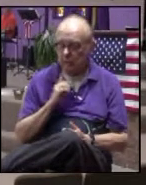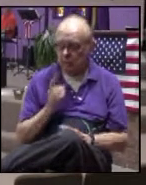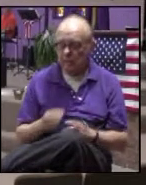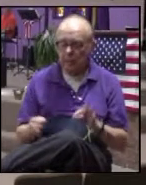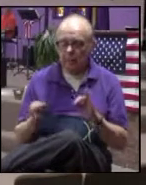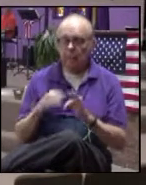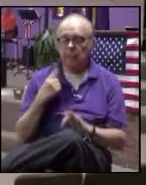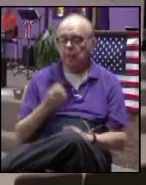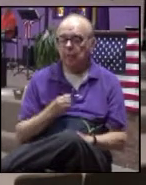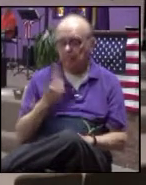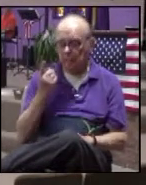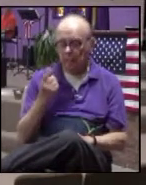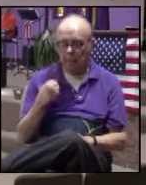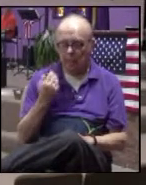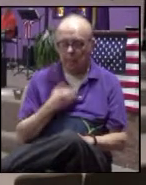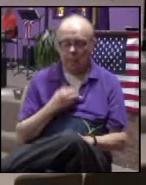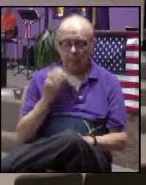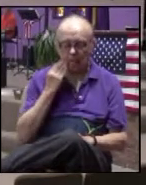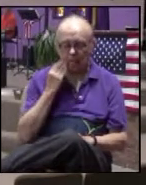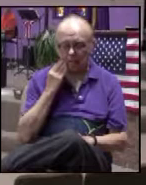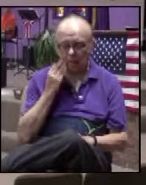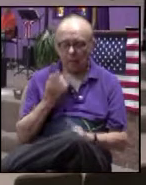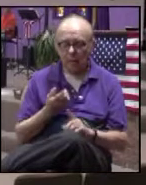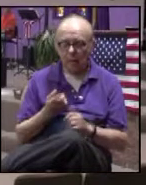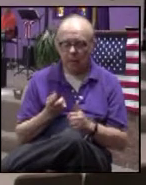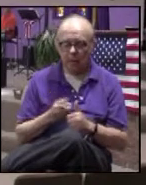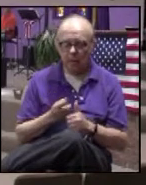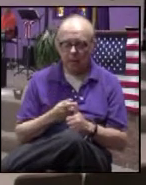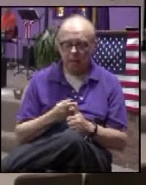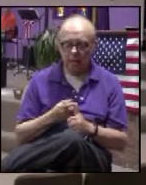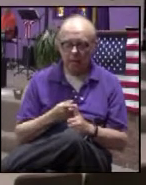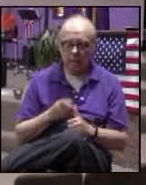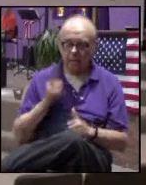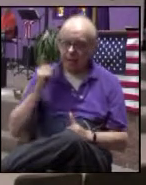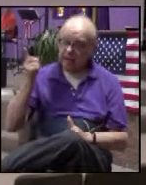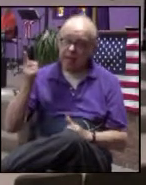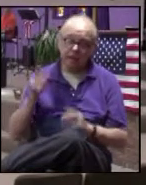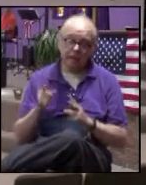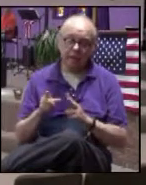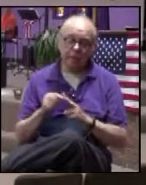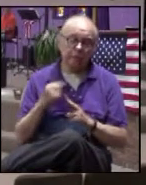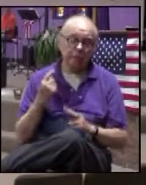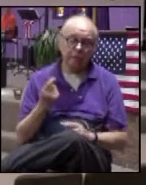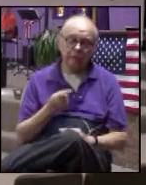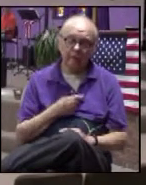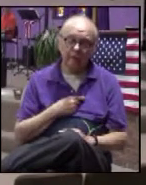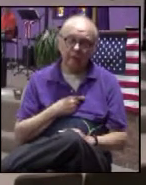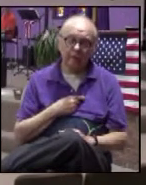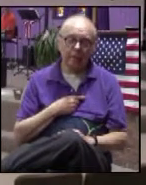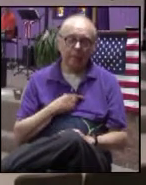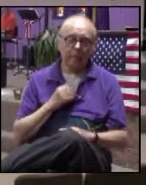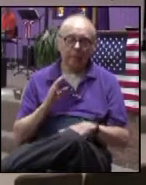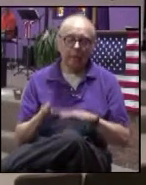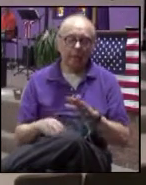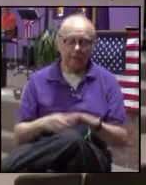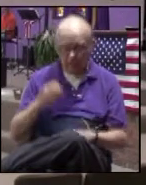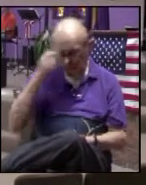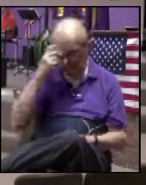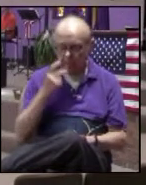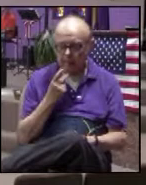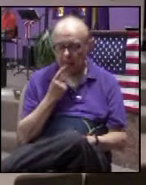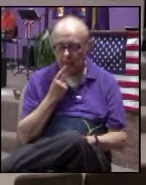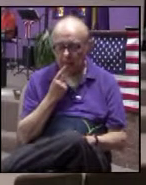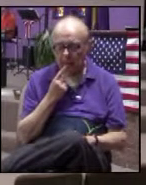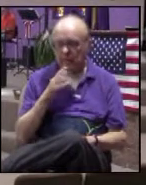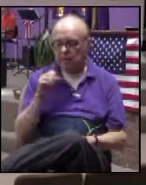that we understand that our confidence comes first in the fact that he chose us. We've been walking through Ephesians in